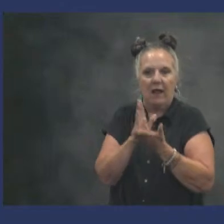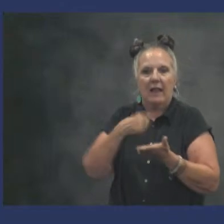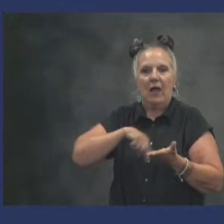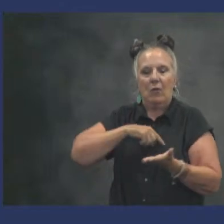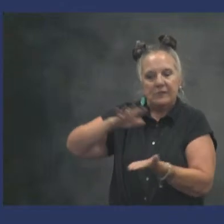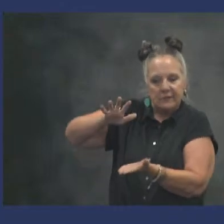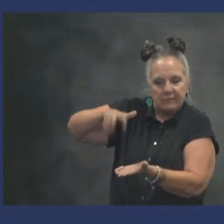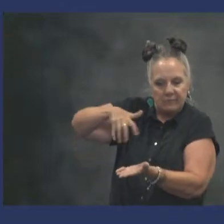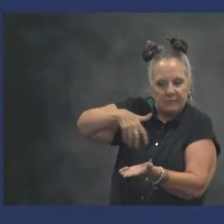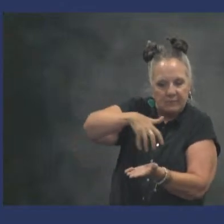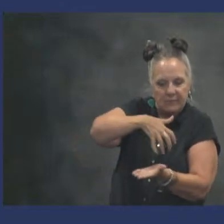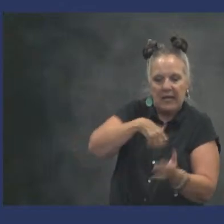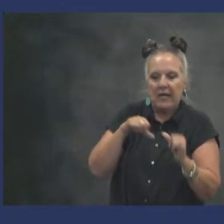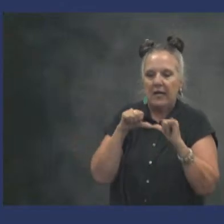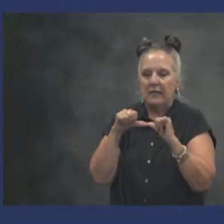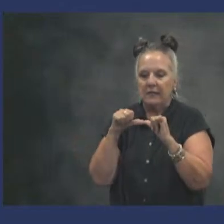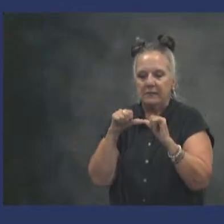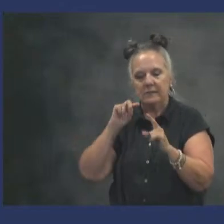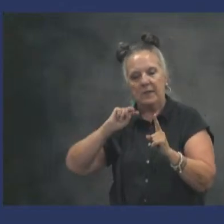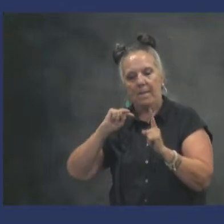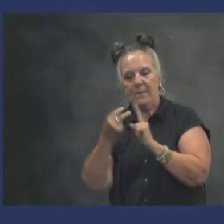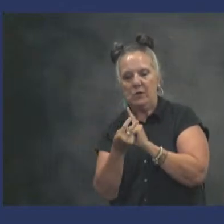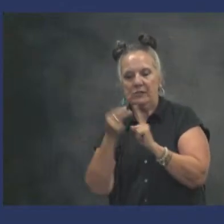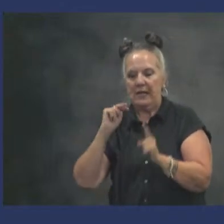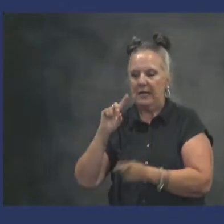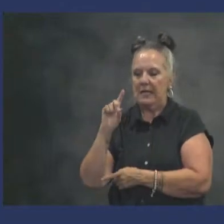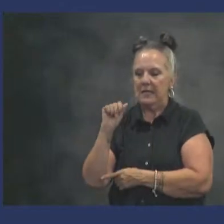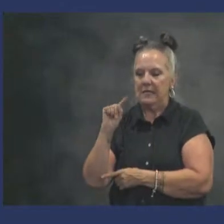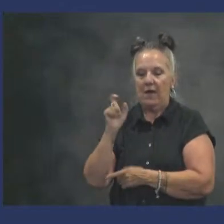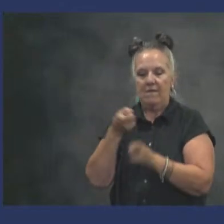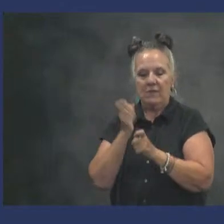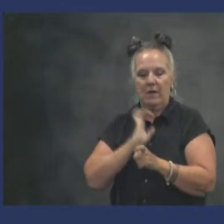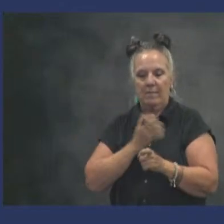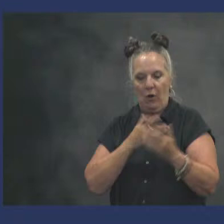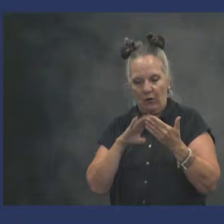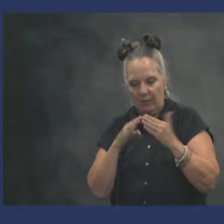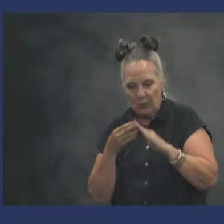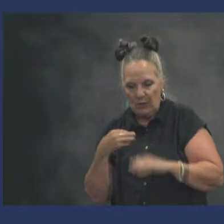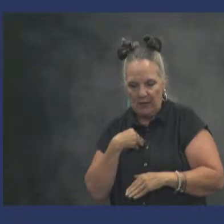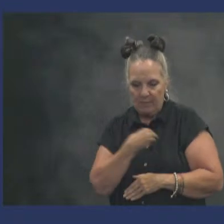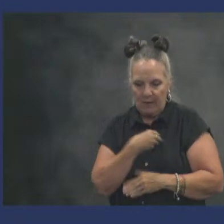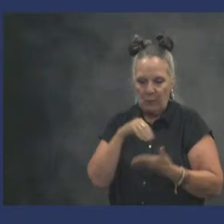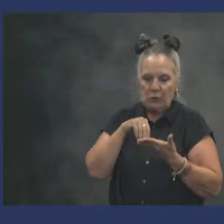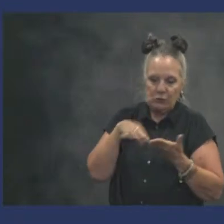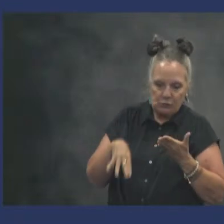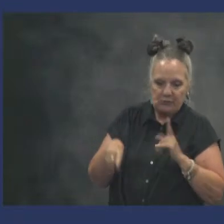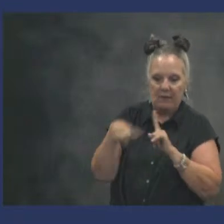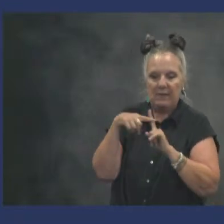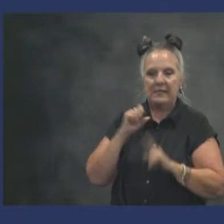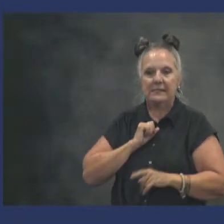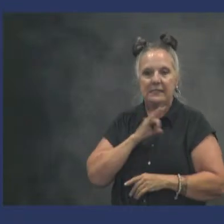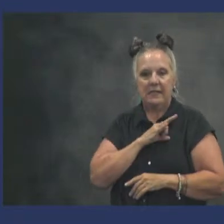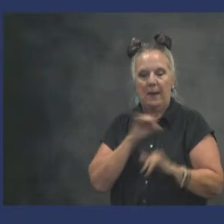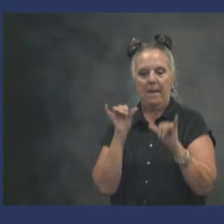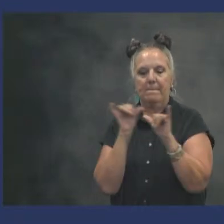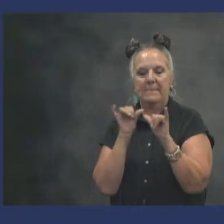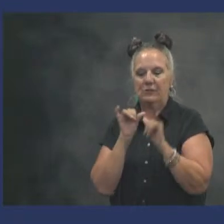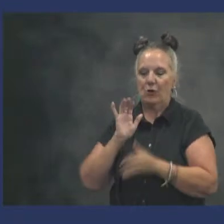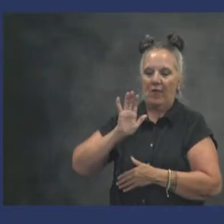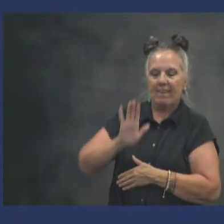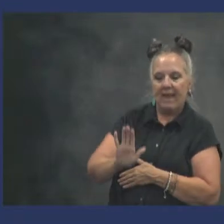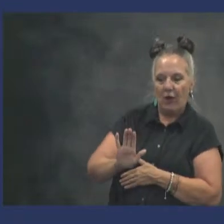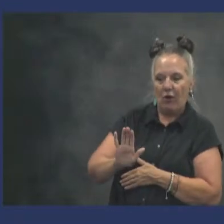collect consistent perceptual data from our community members and our students and staff to measure